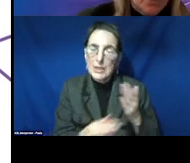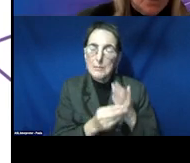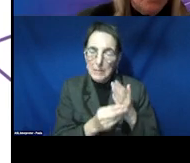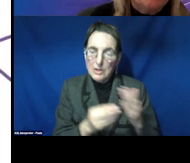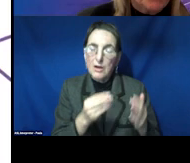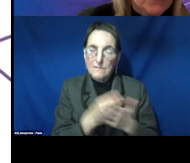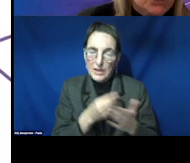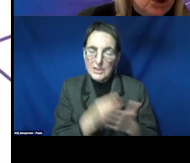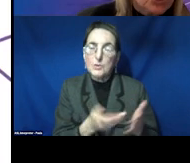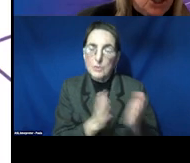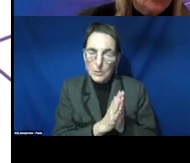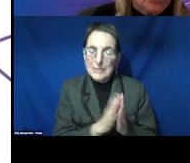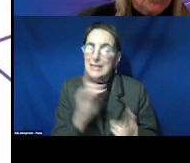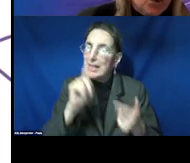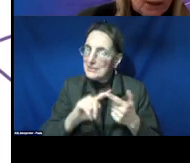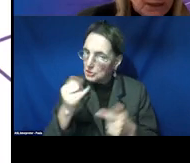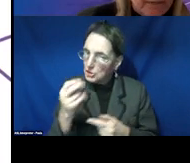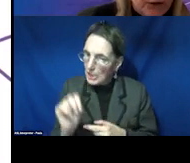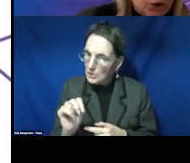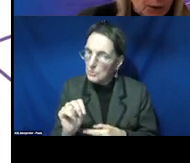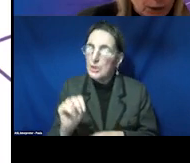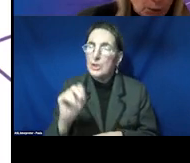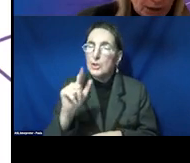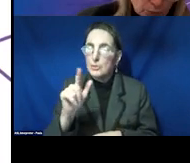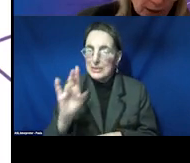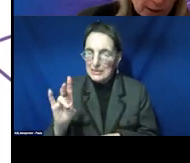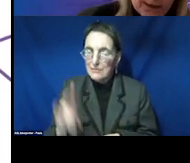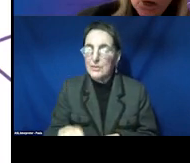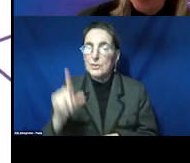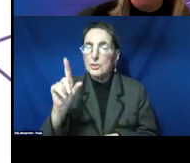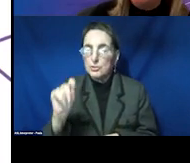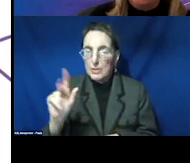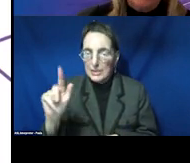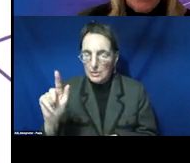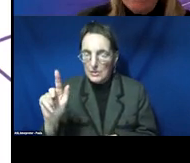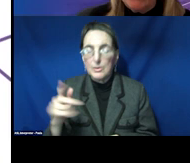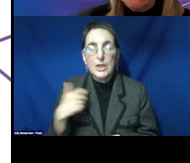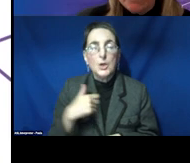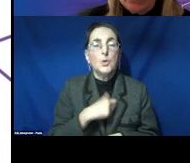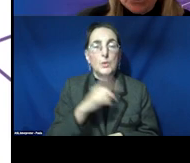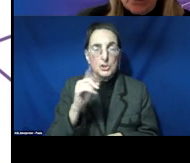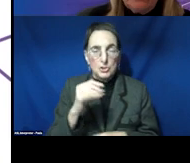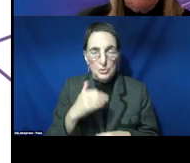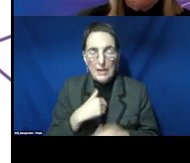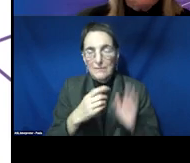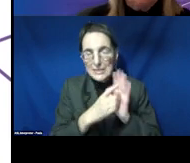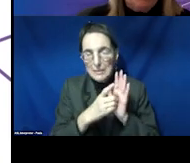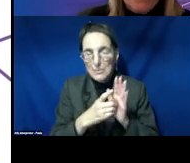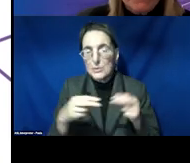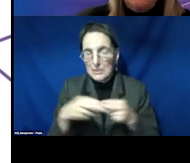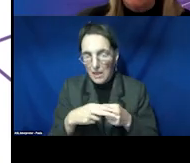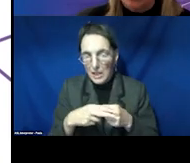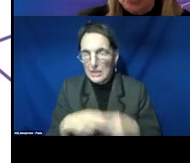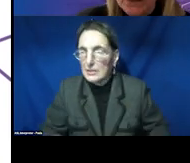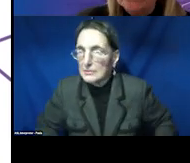requests until January 27th, 2023. We do have a demo site